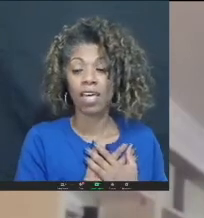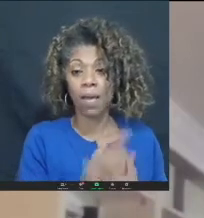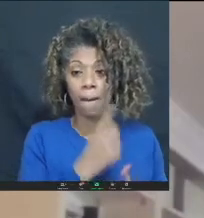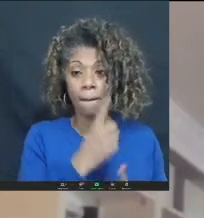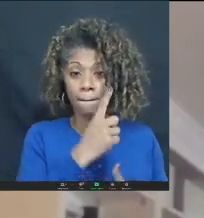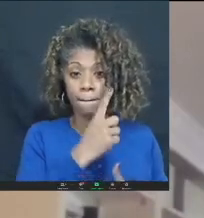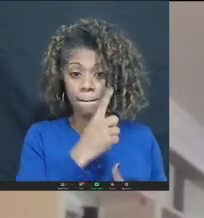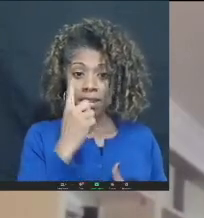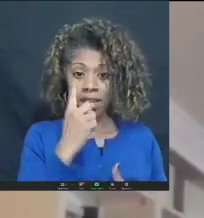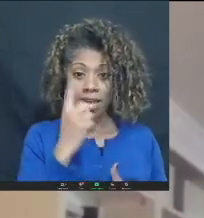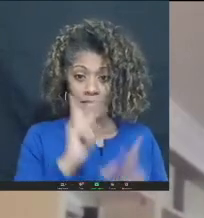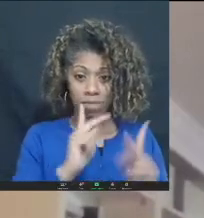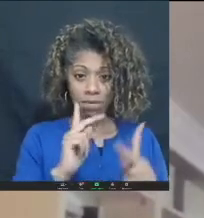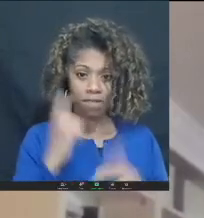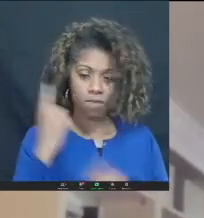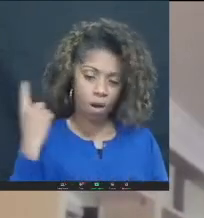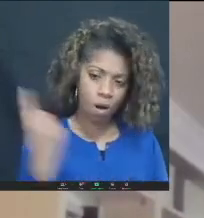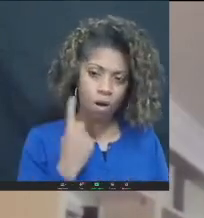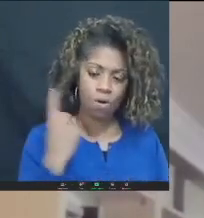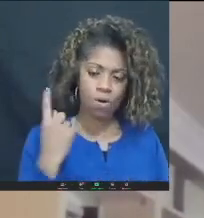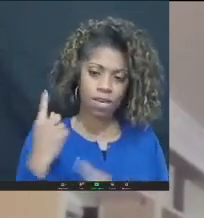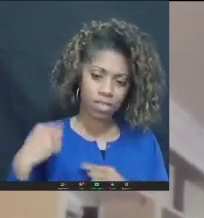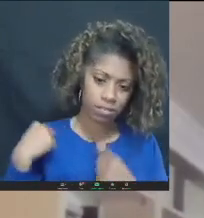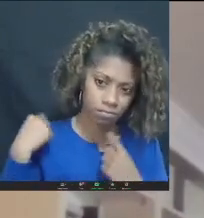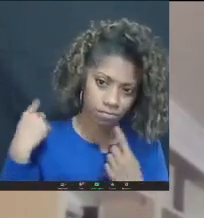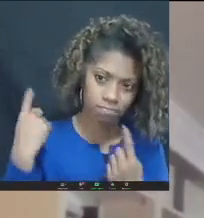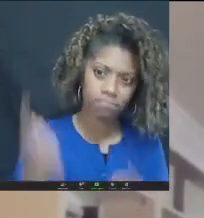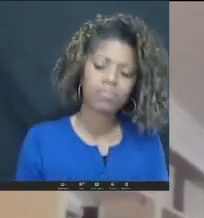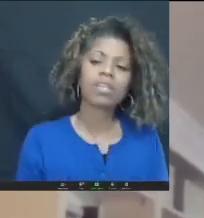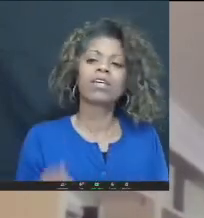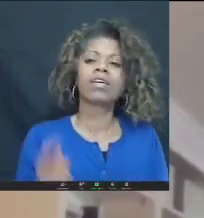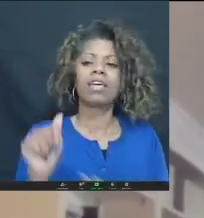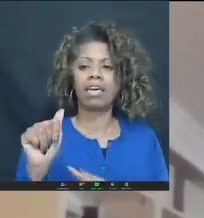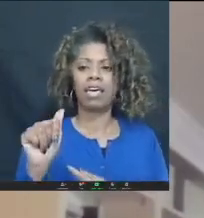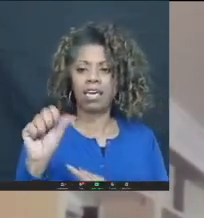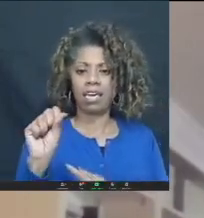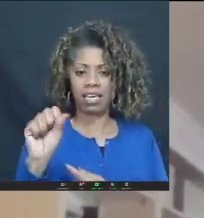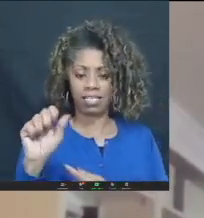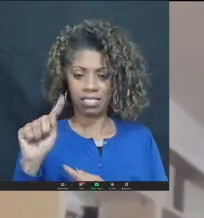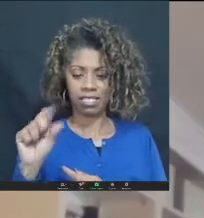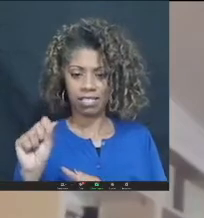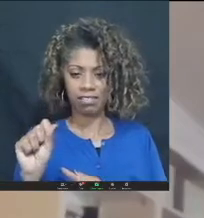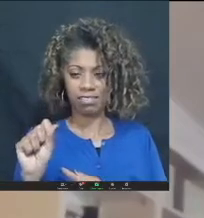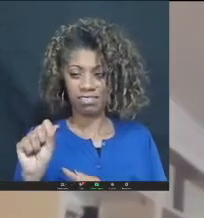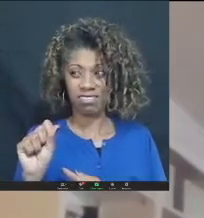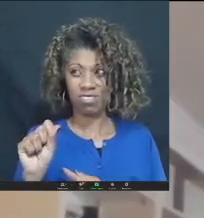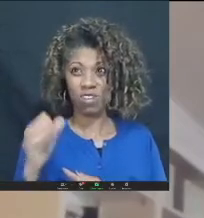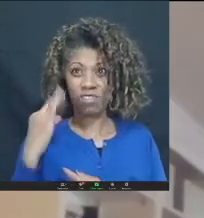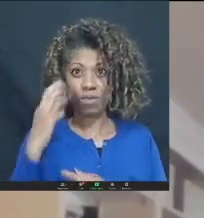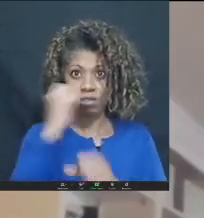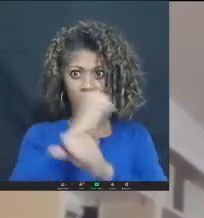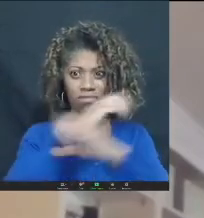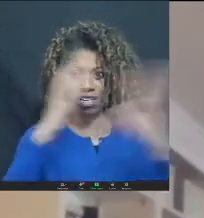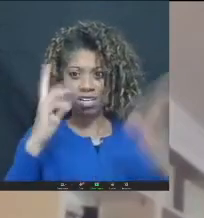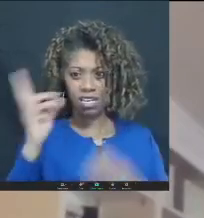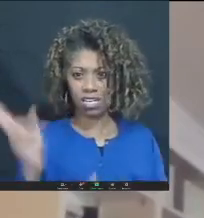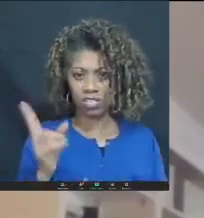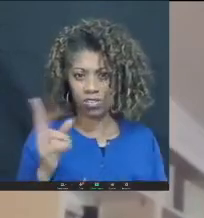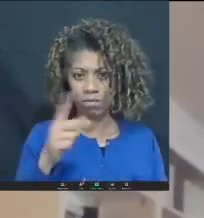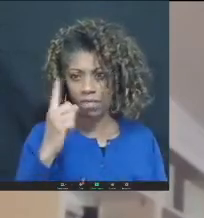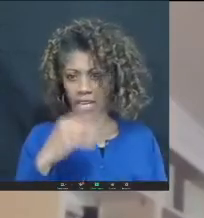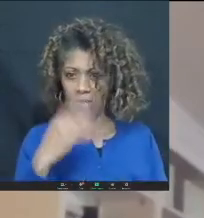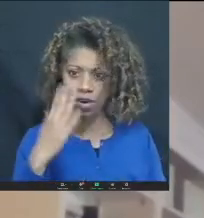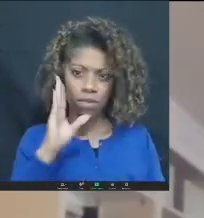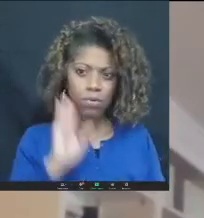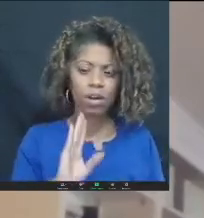commodity. So that's something that we all should just think about, historically. Whether we're Black, white, brown, we really need to keep